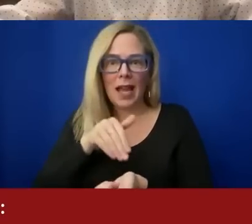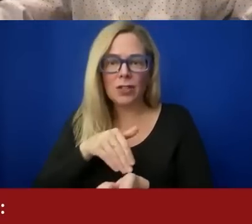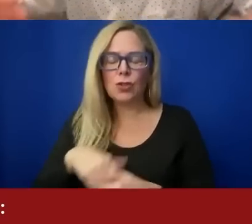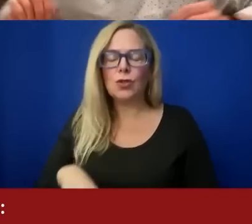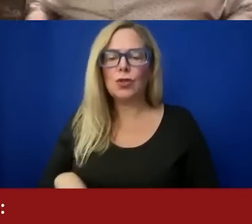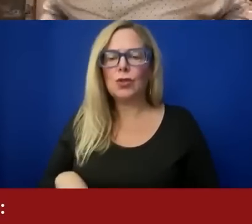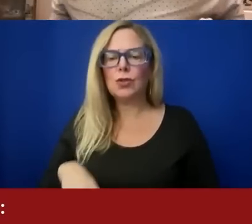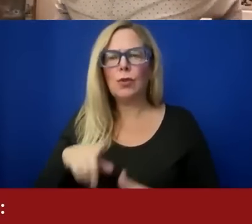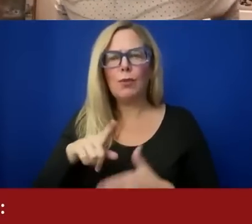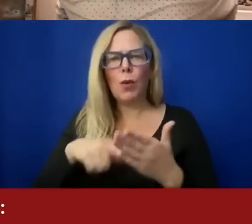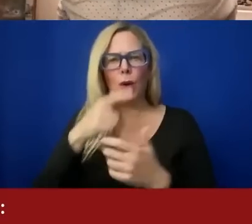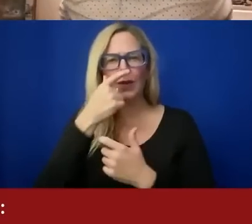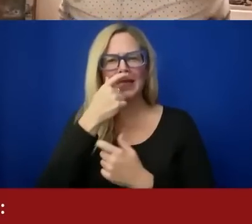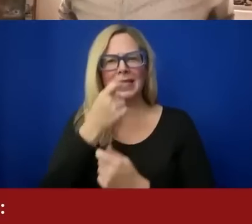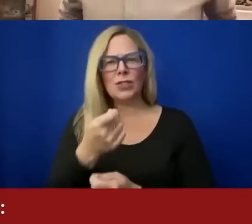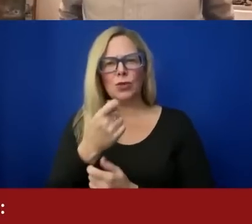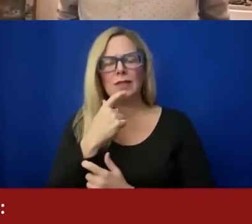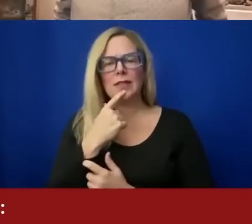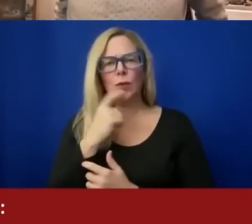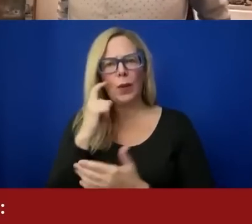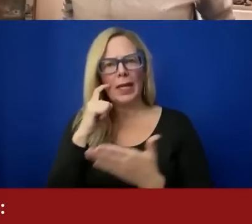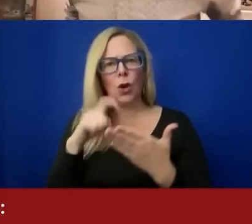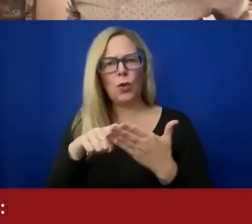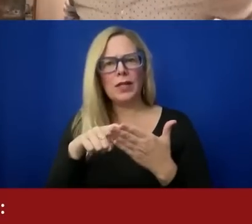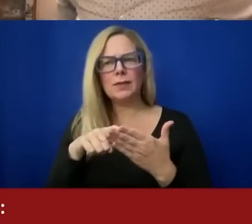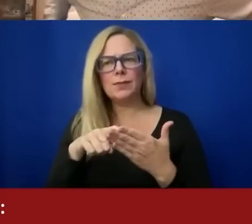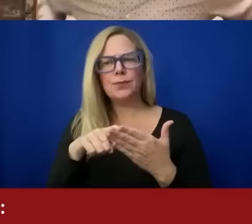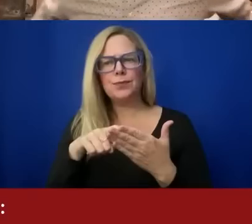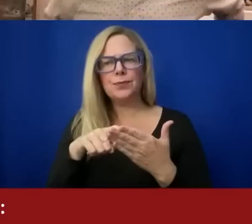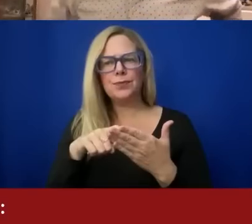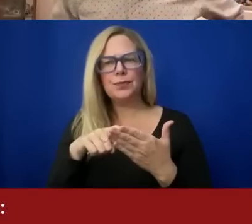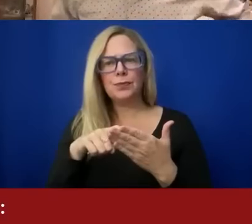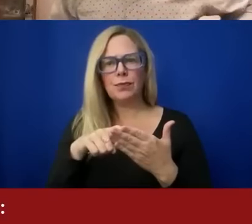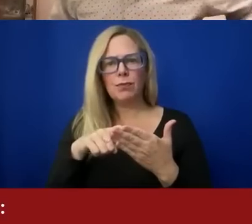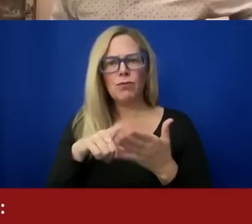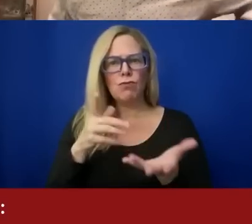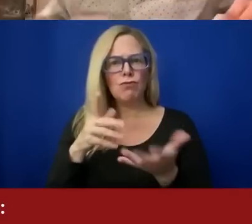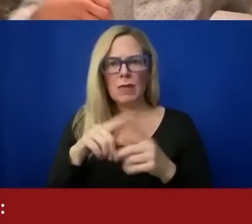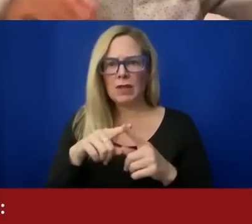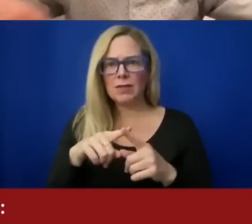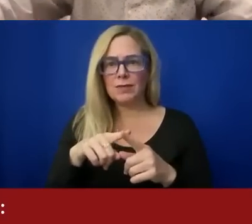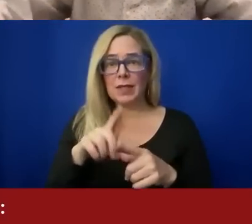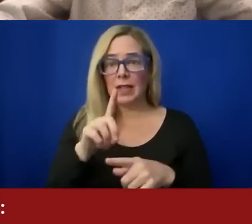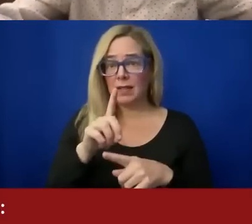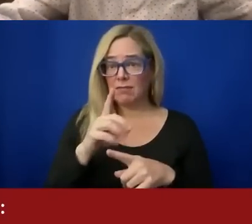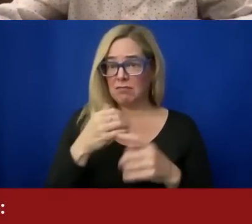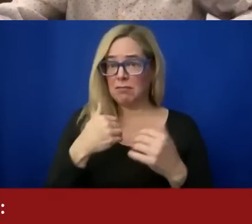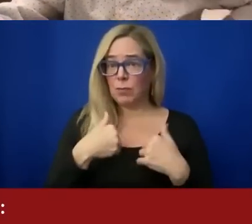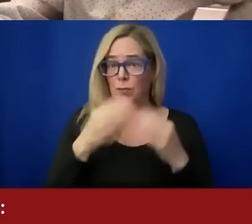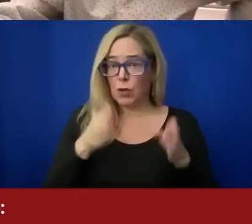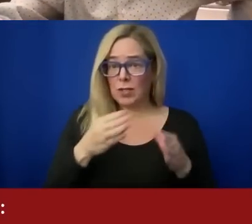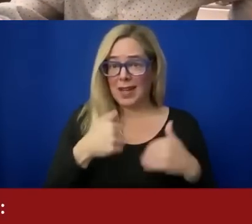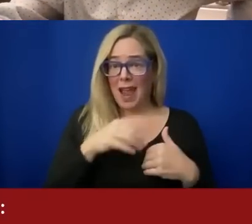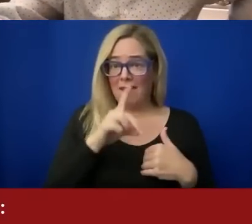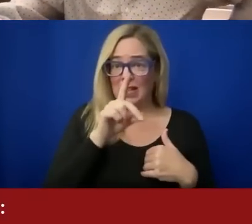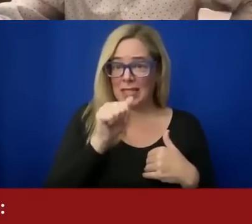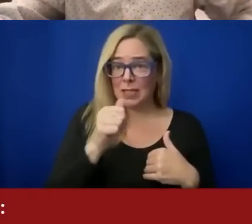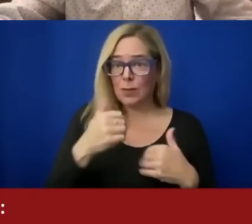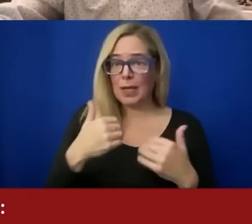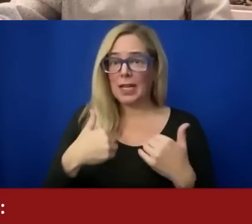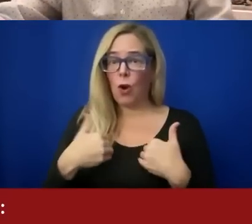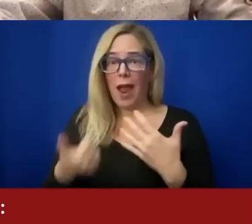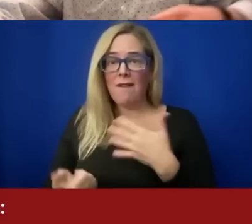was no significant difference between having a disability and having a primary care provider. Although those